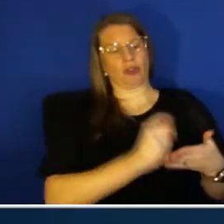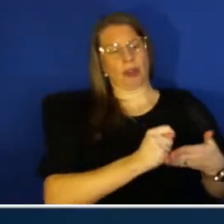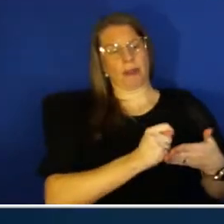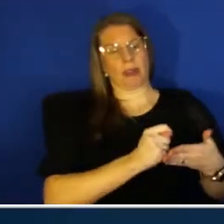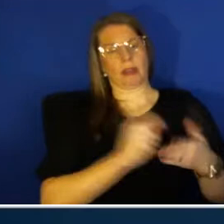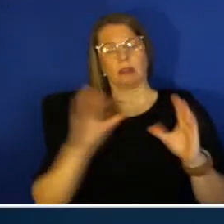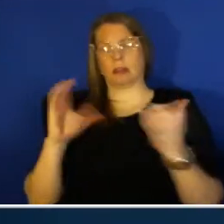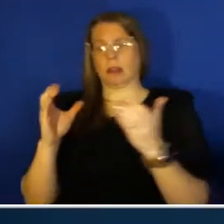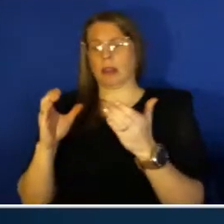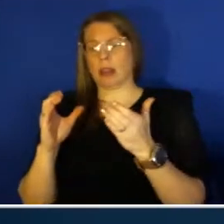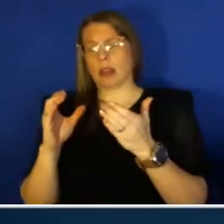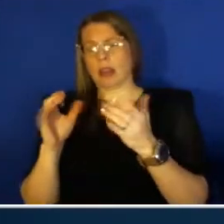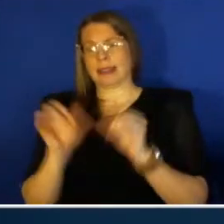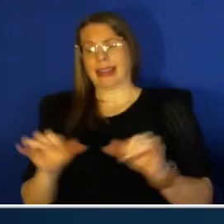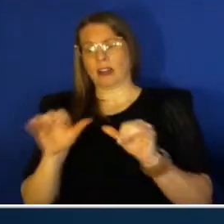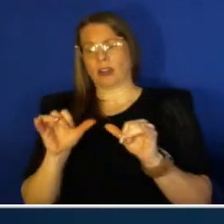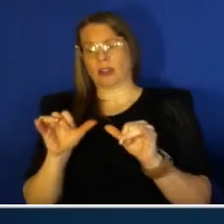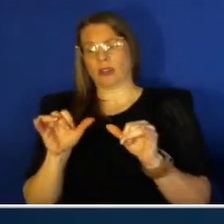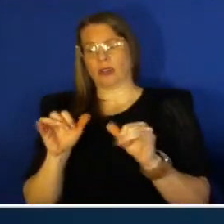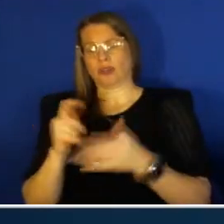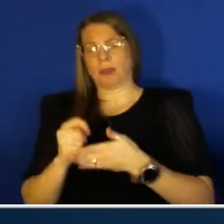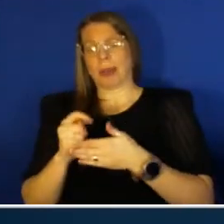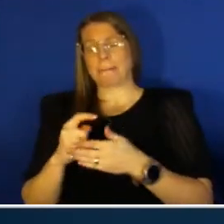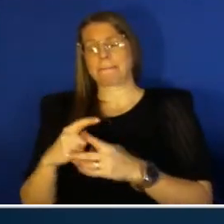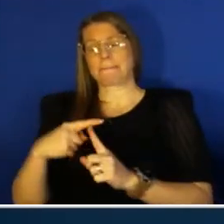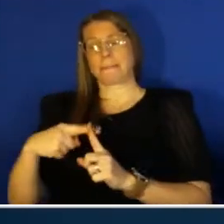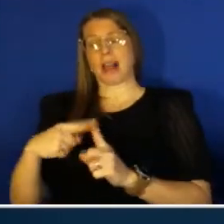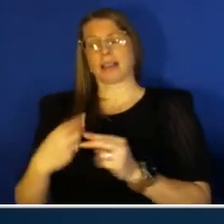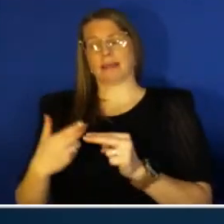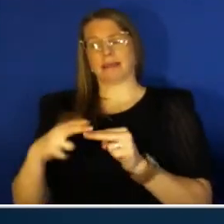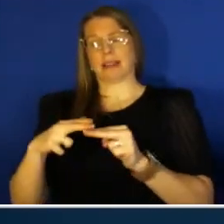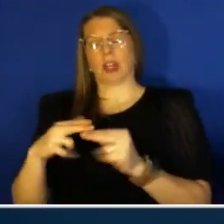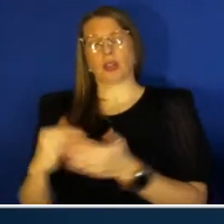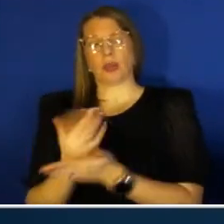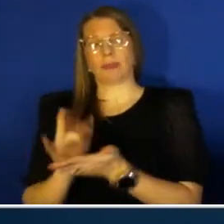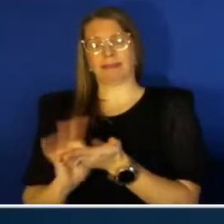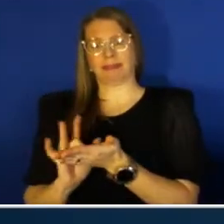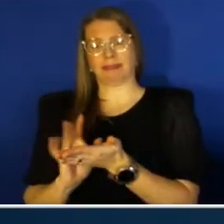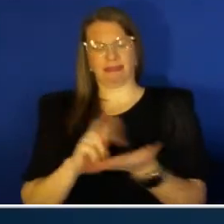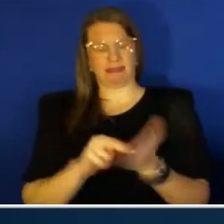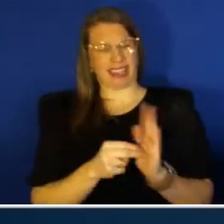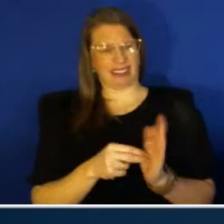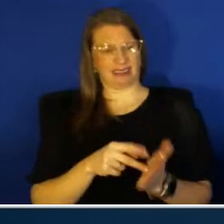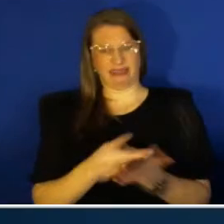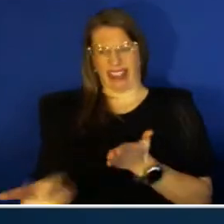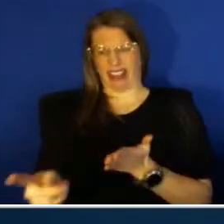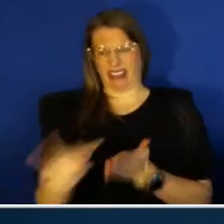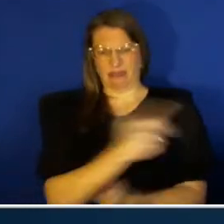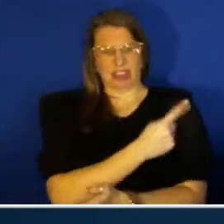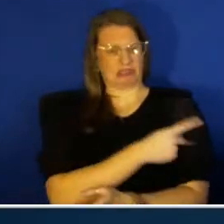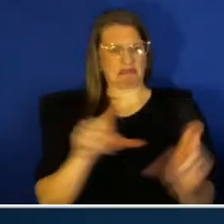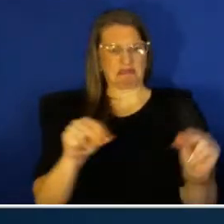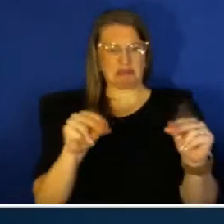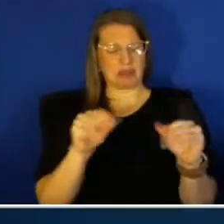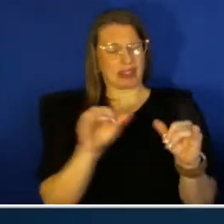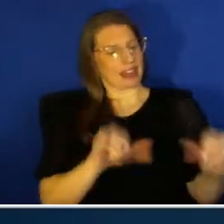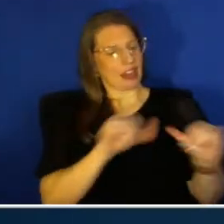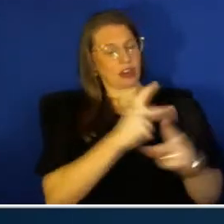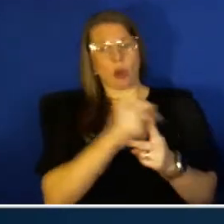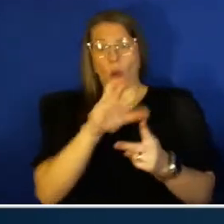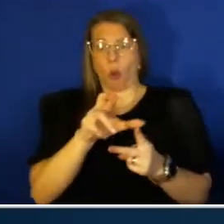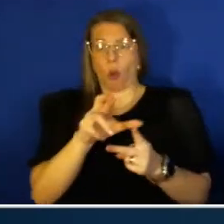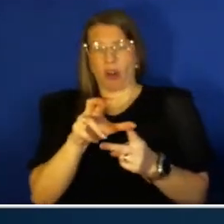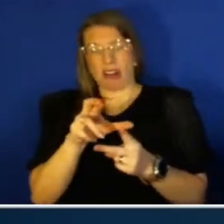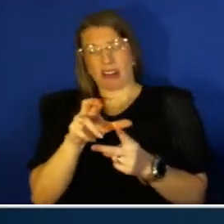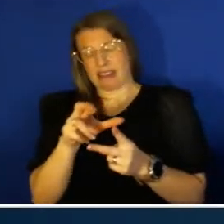standard treatment plus a new drug. And there's no way to lose as a patient. You're either getting the standard of care or standard of care plus